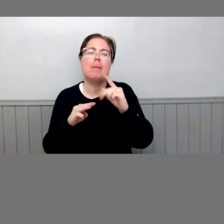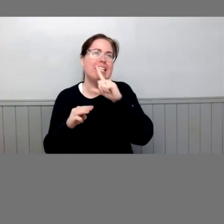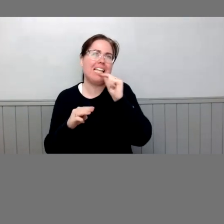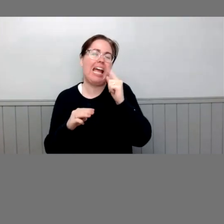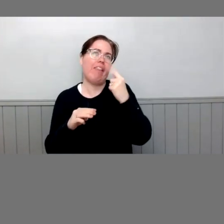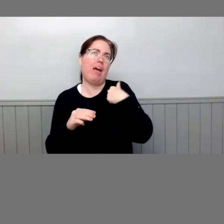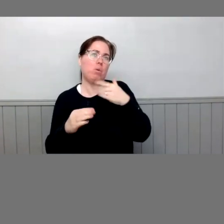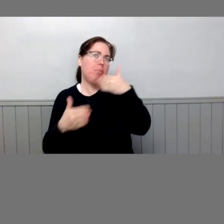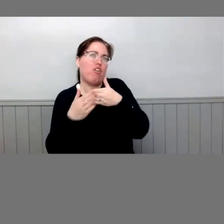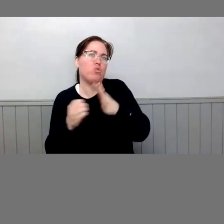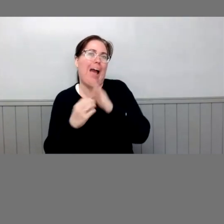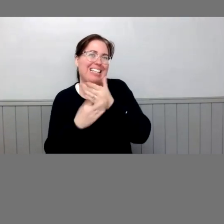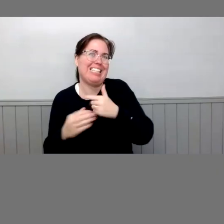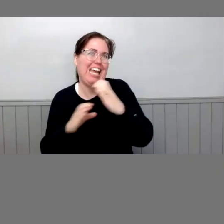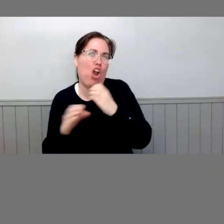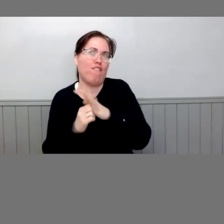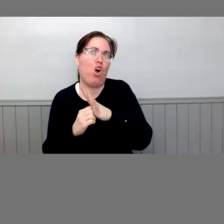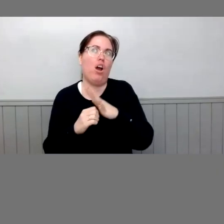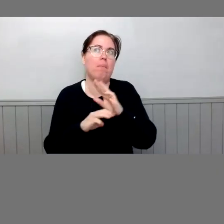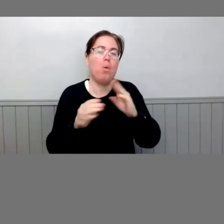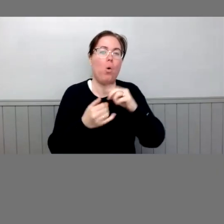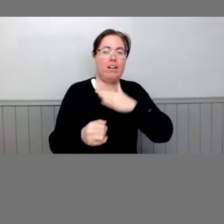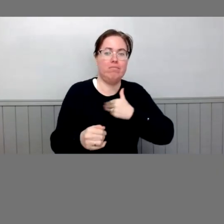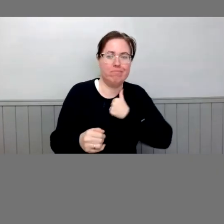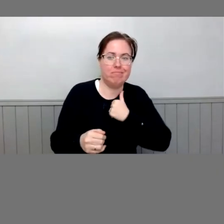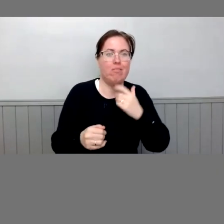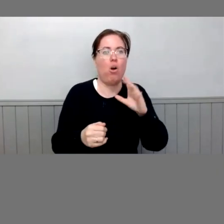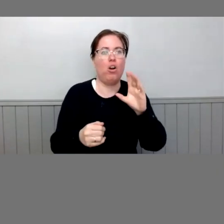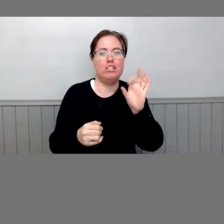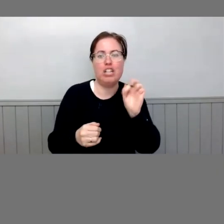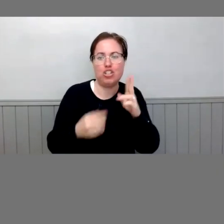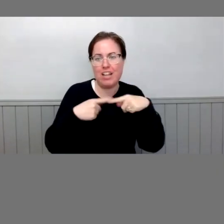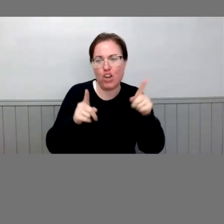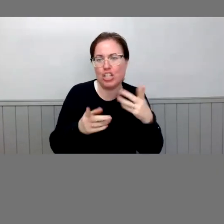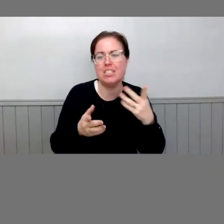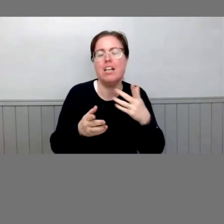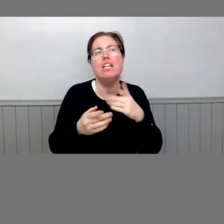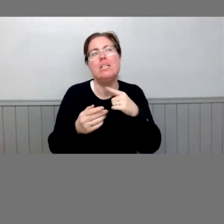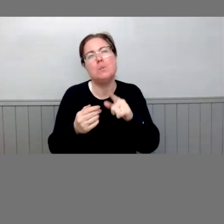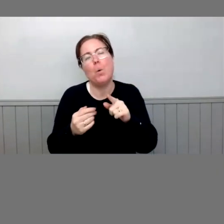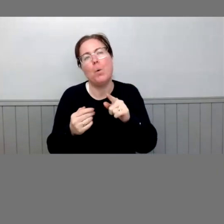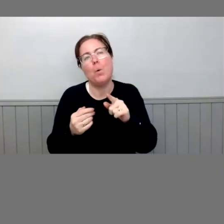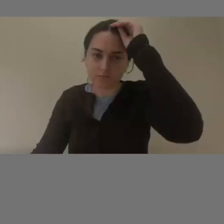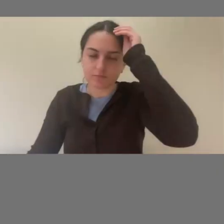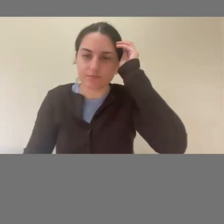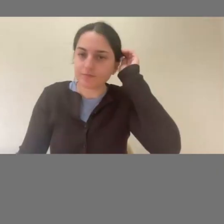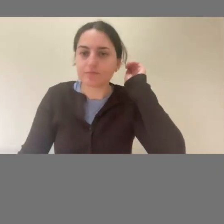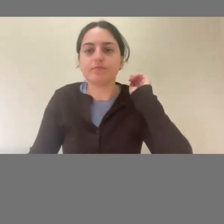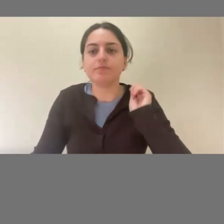specifically. So identifying, a perception that participants